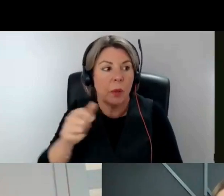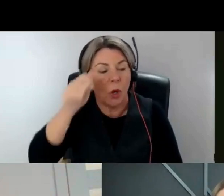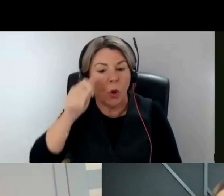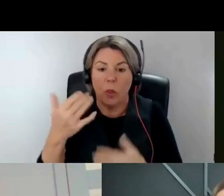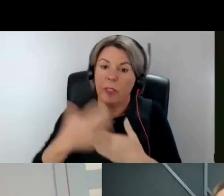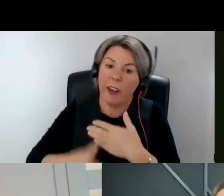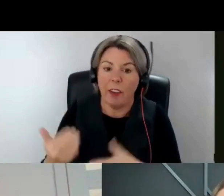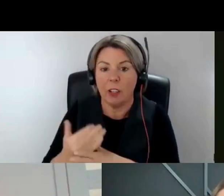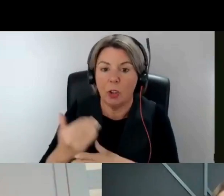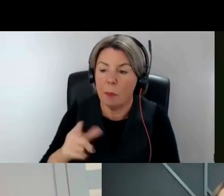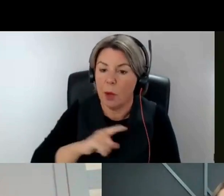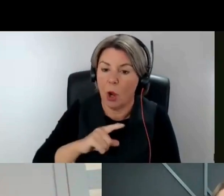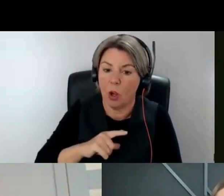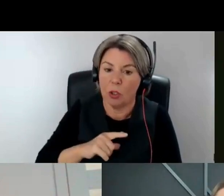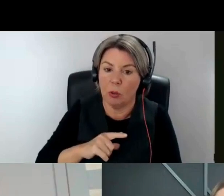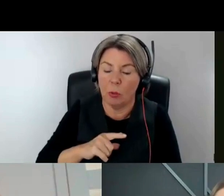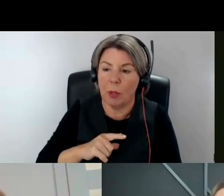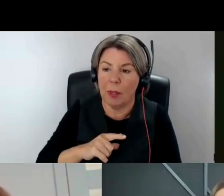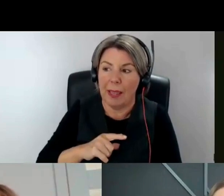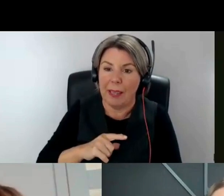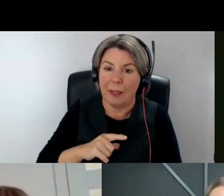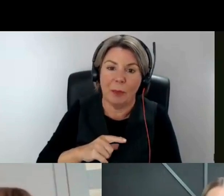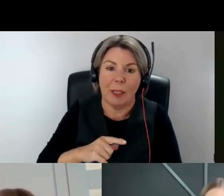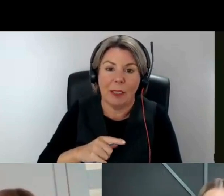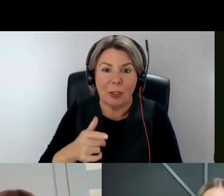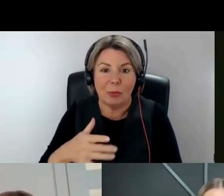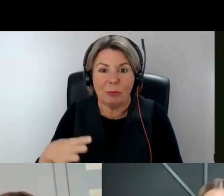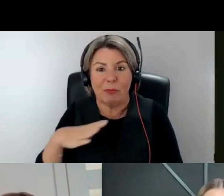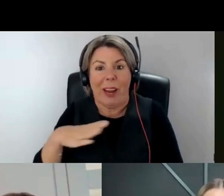didn't get a job because they were of childbearing age, whereas